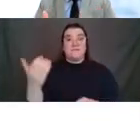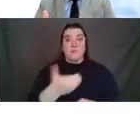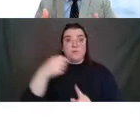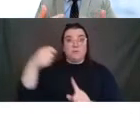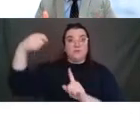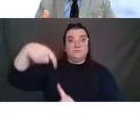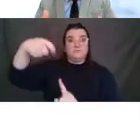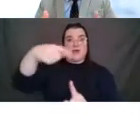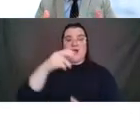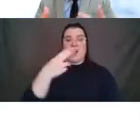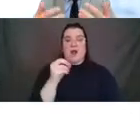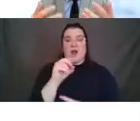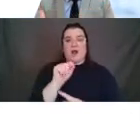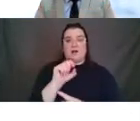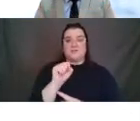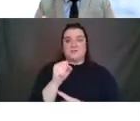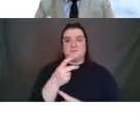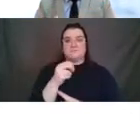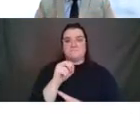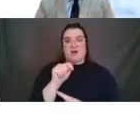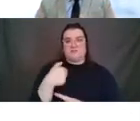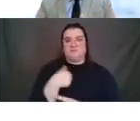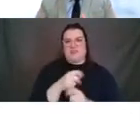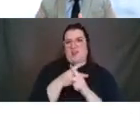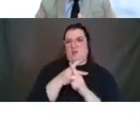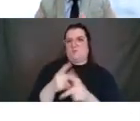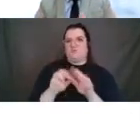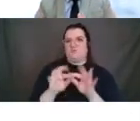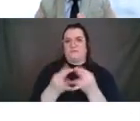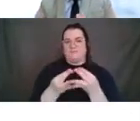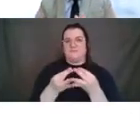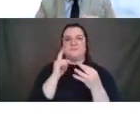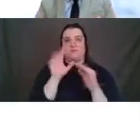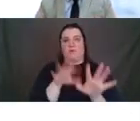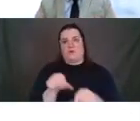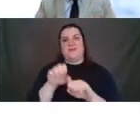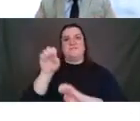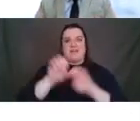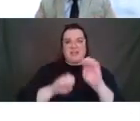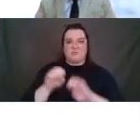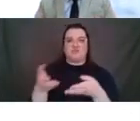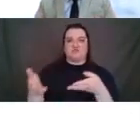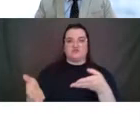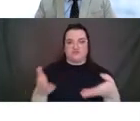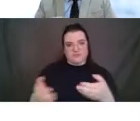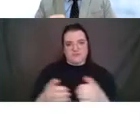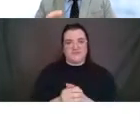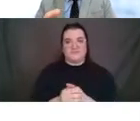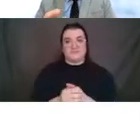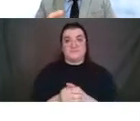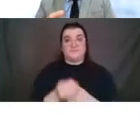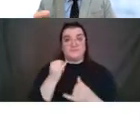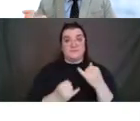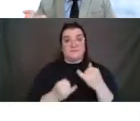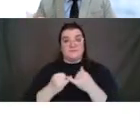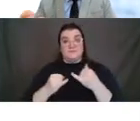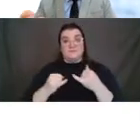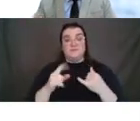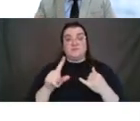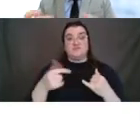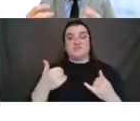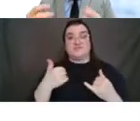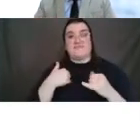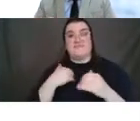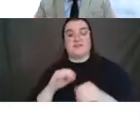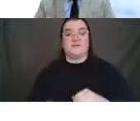loan out to families for the purposes of evaluations or services. And finally, just having computer companies